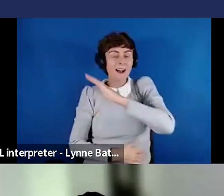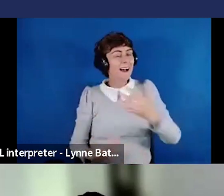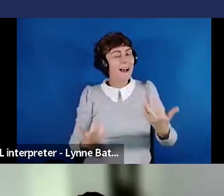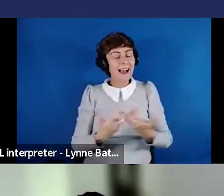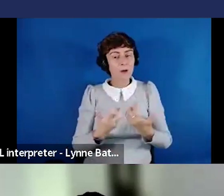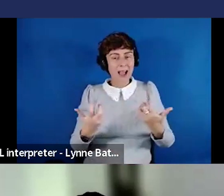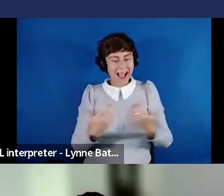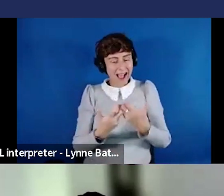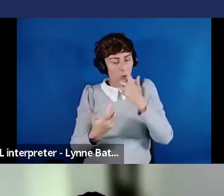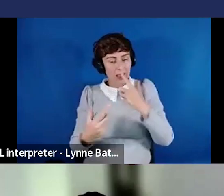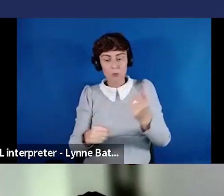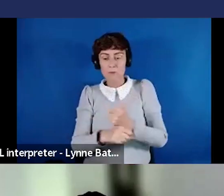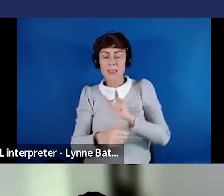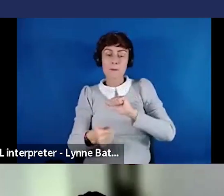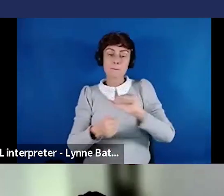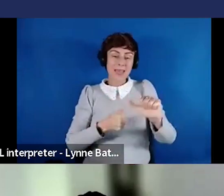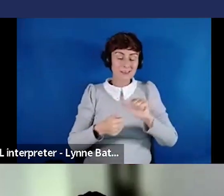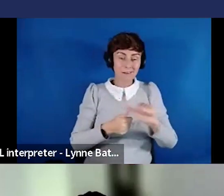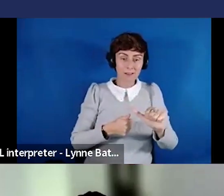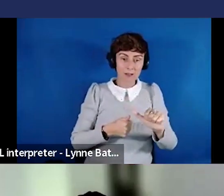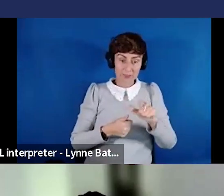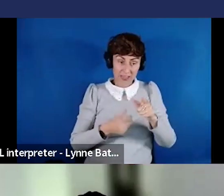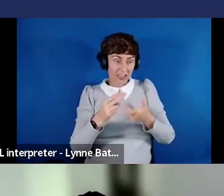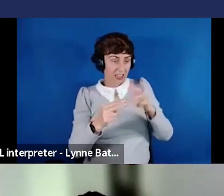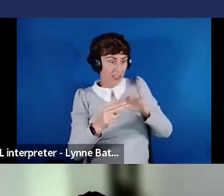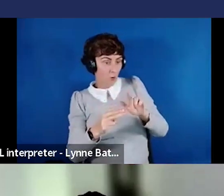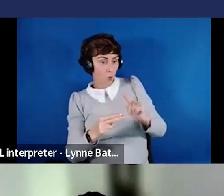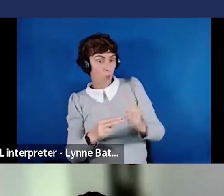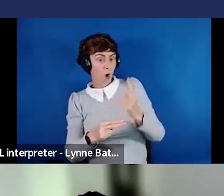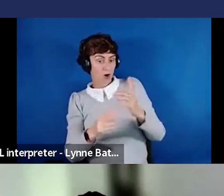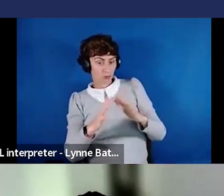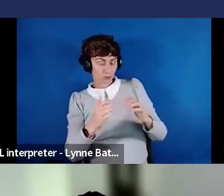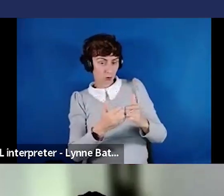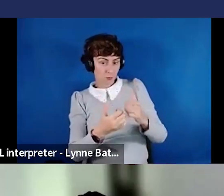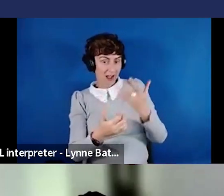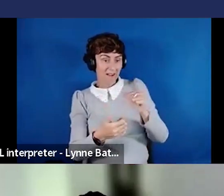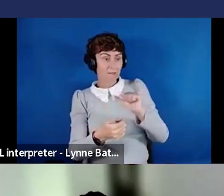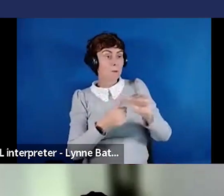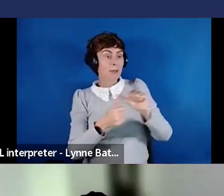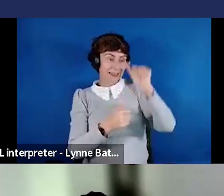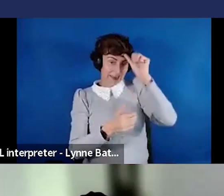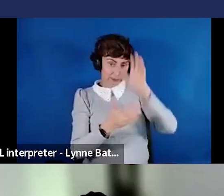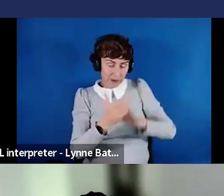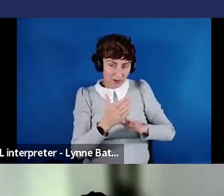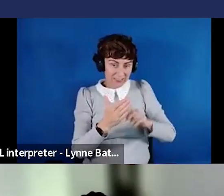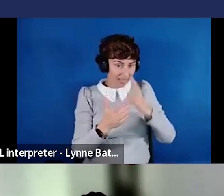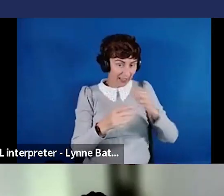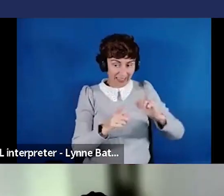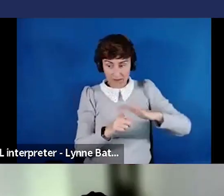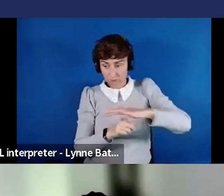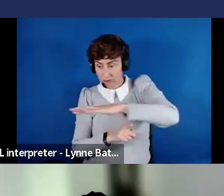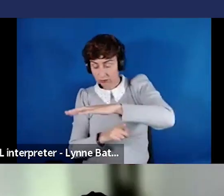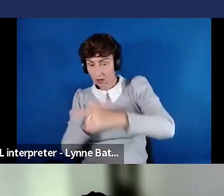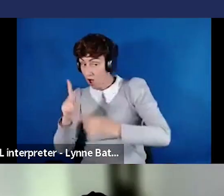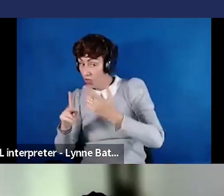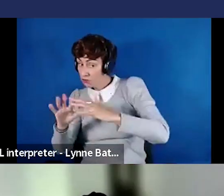things better for, you know, one particular group of people can help make it better for everyone. Does that make sense? Kieran, did you want